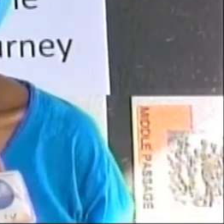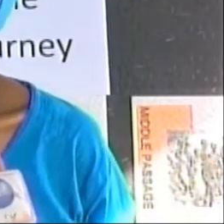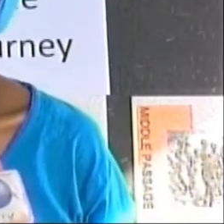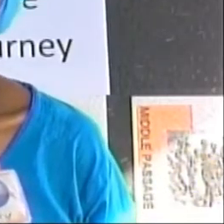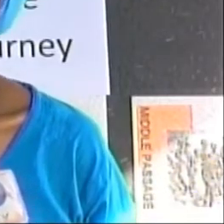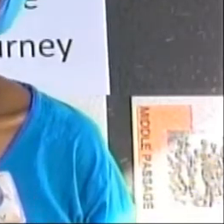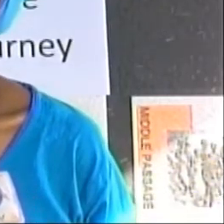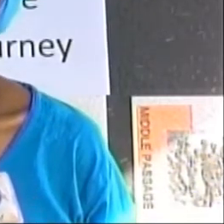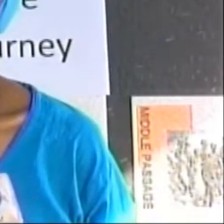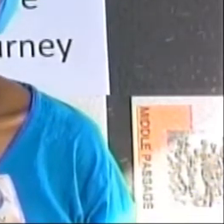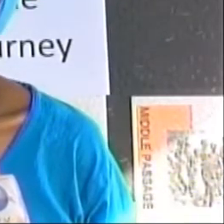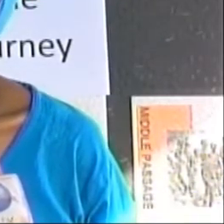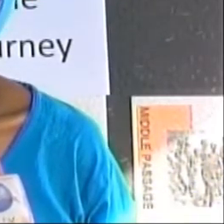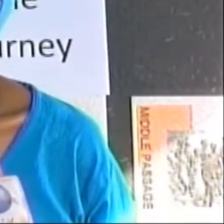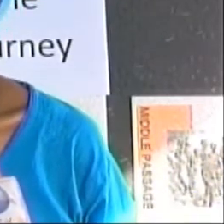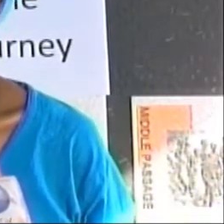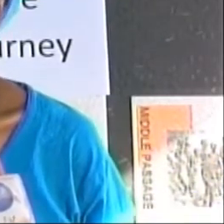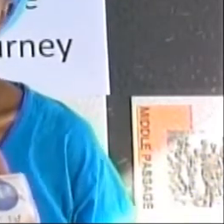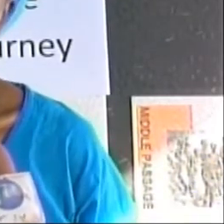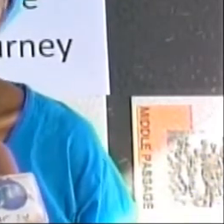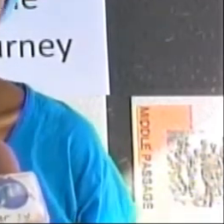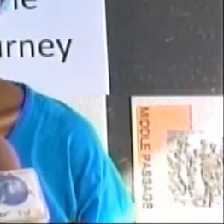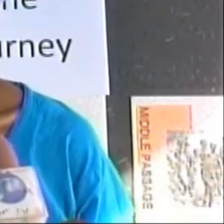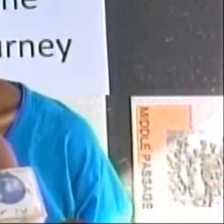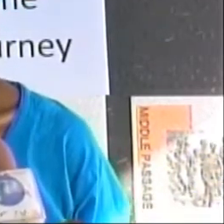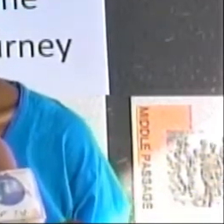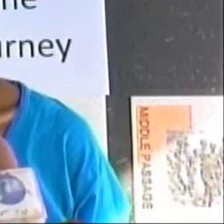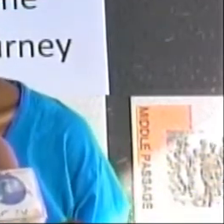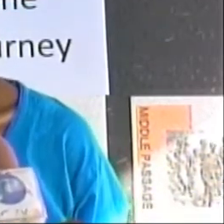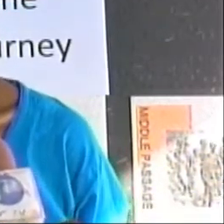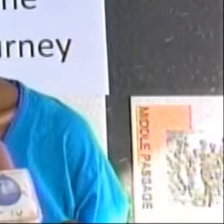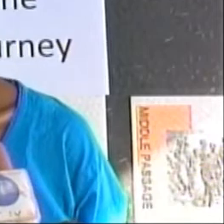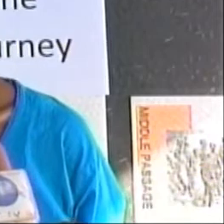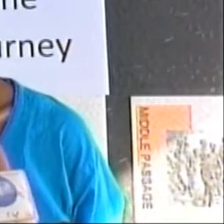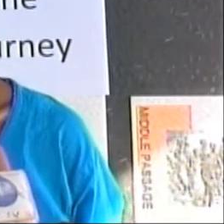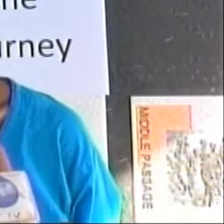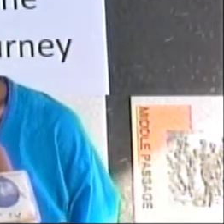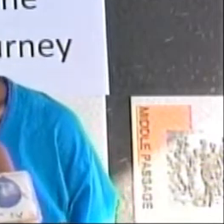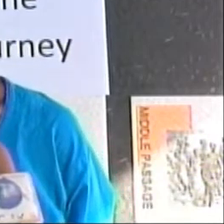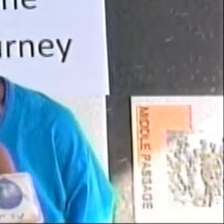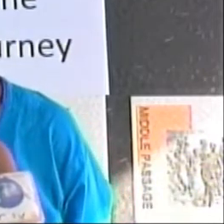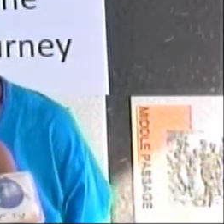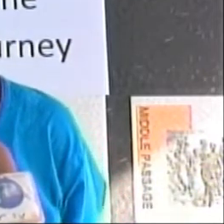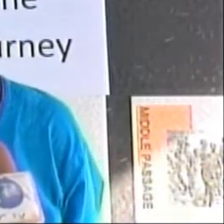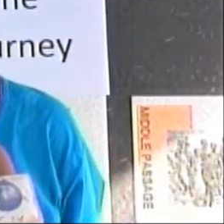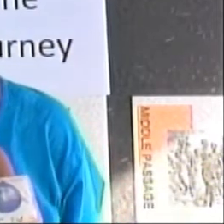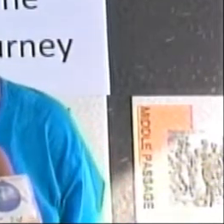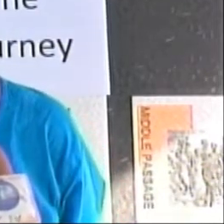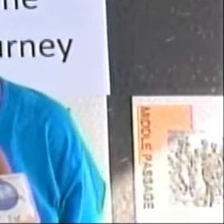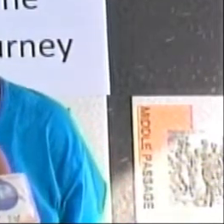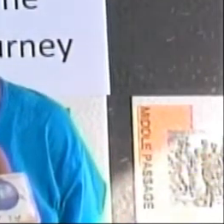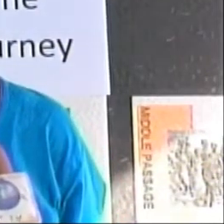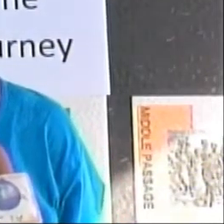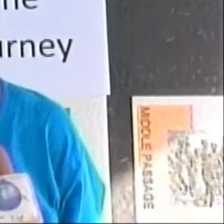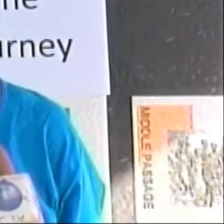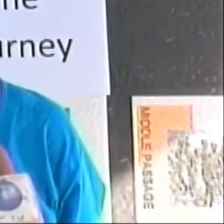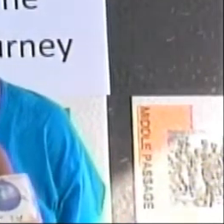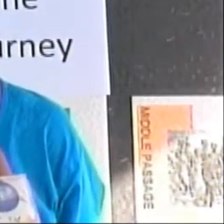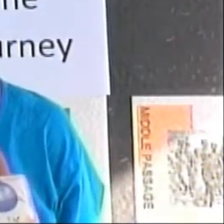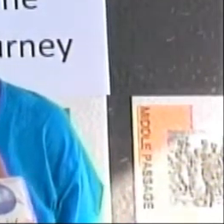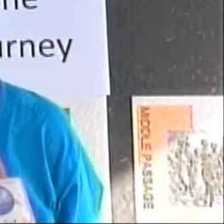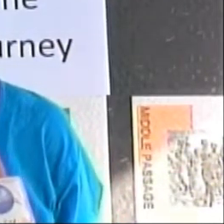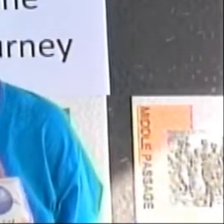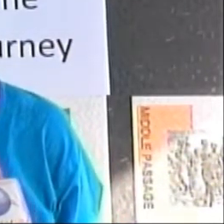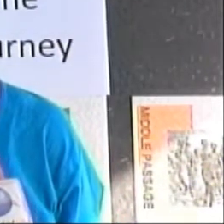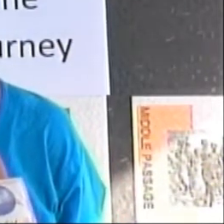very interested and they have actually embraced it, especially when they're allowed to dress in their African wear. I find they embrace it